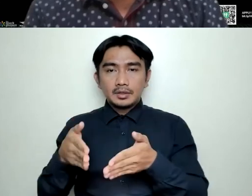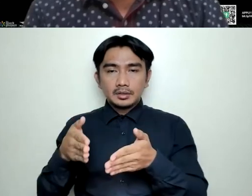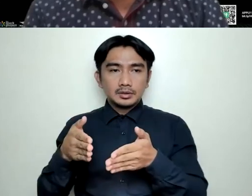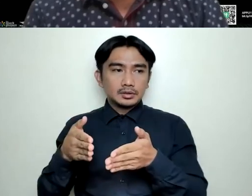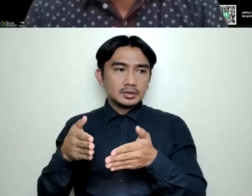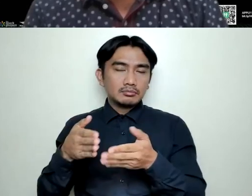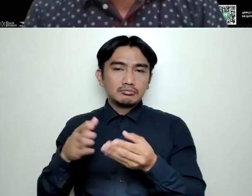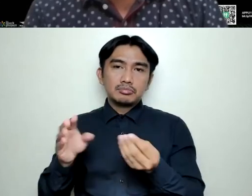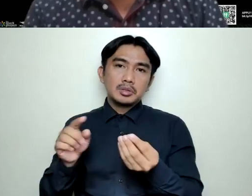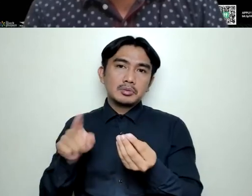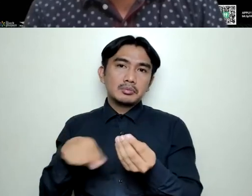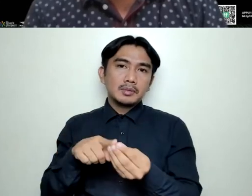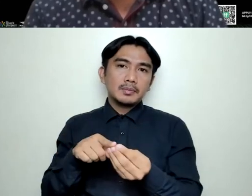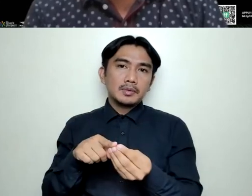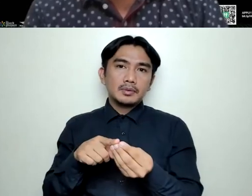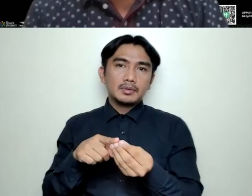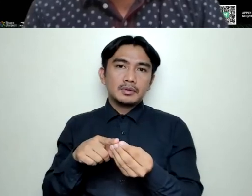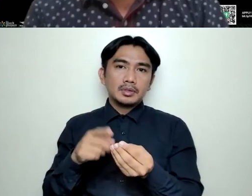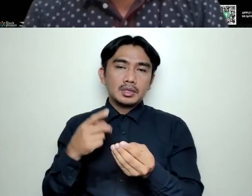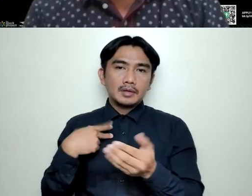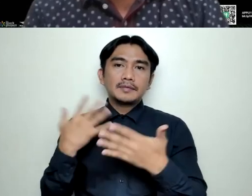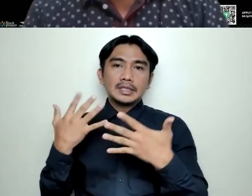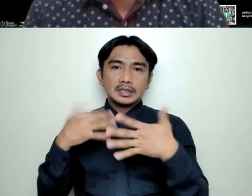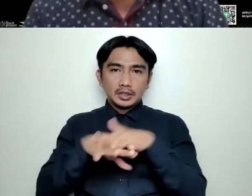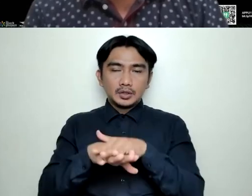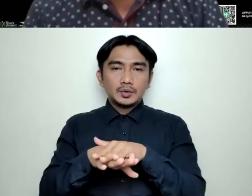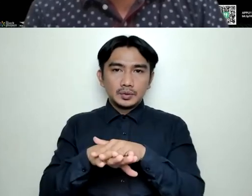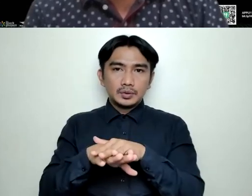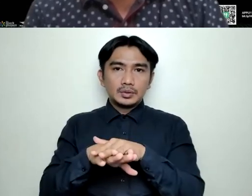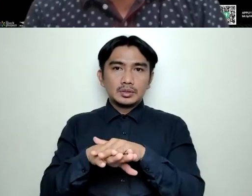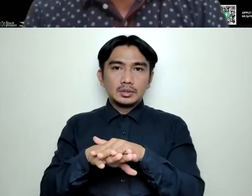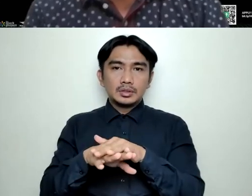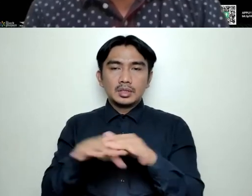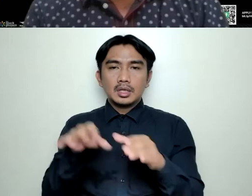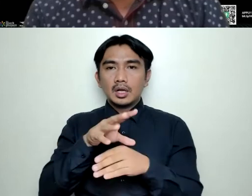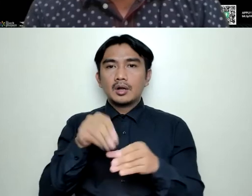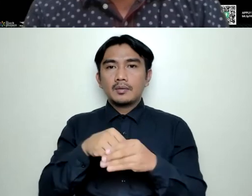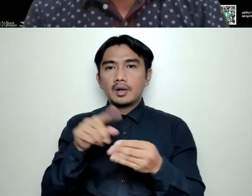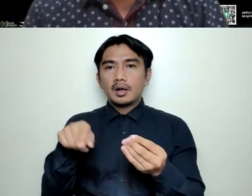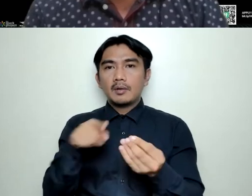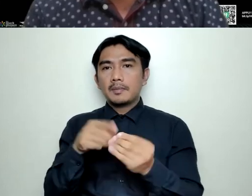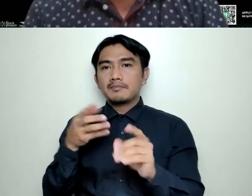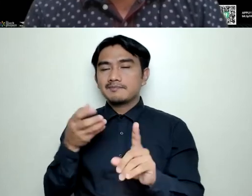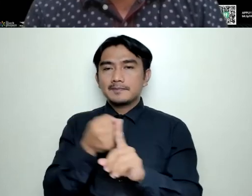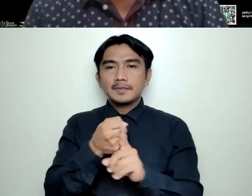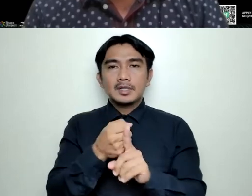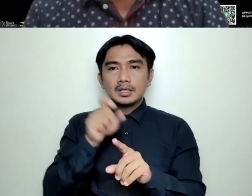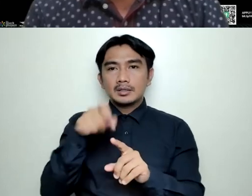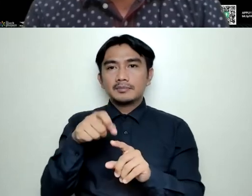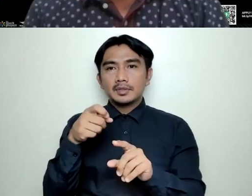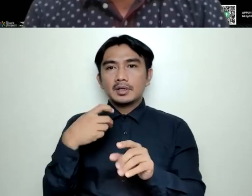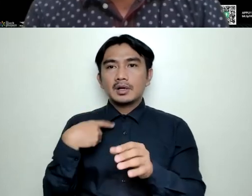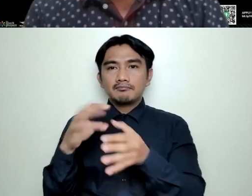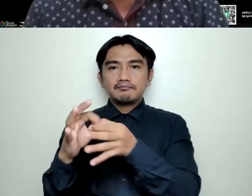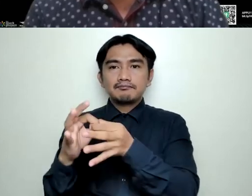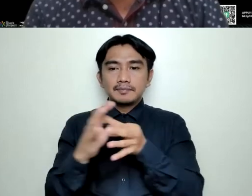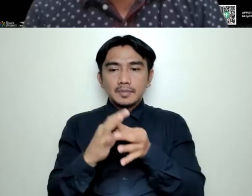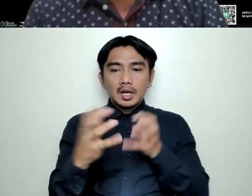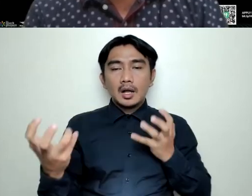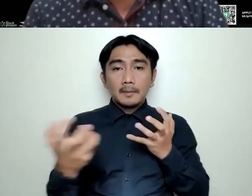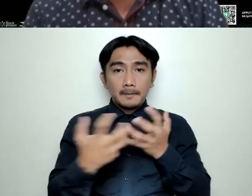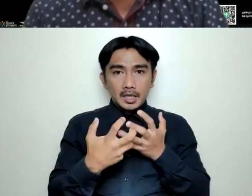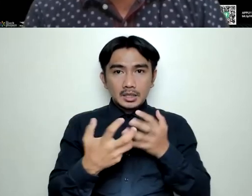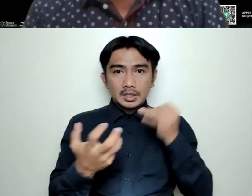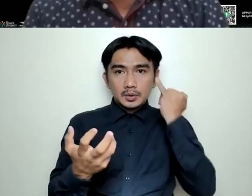focusing more about inclusion or something to do with impact. So we have to also align your ideas or